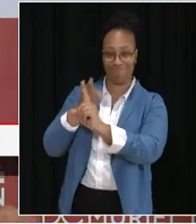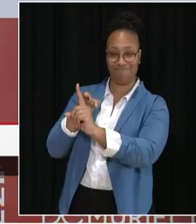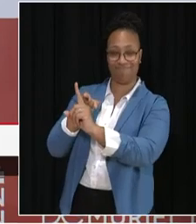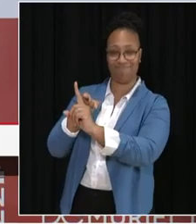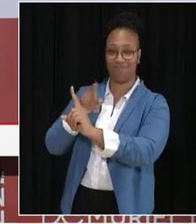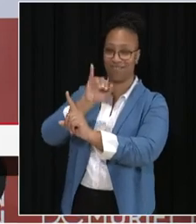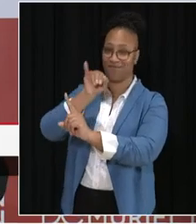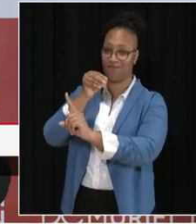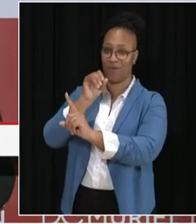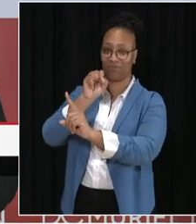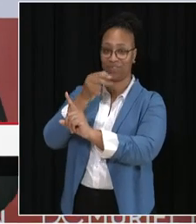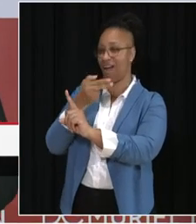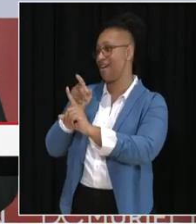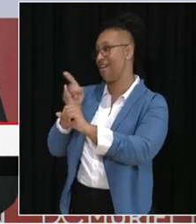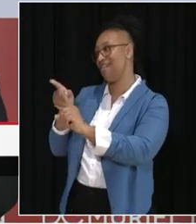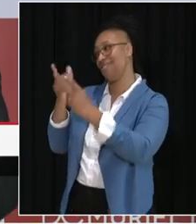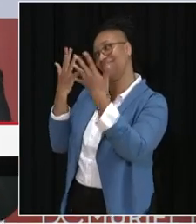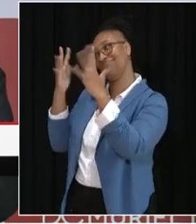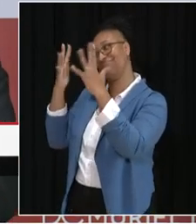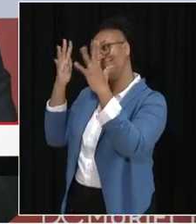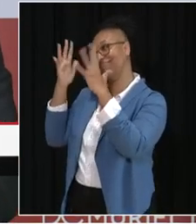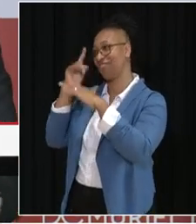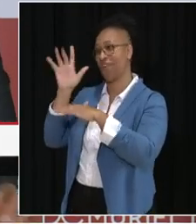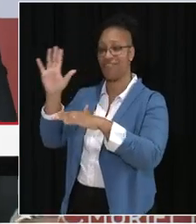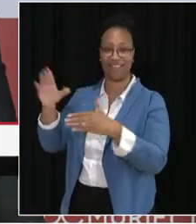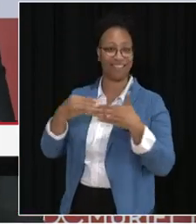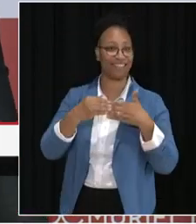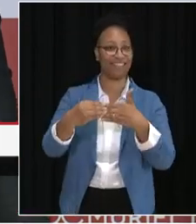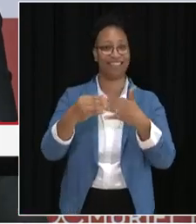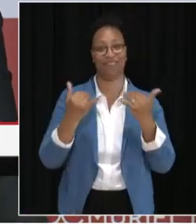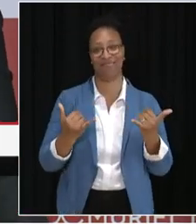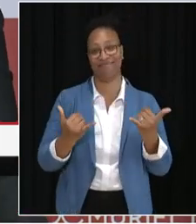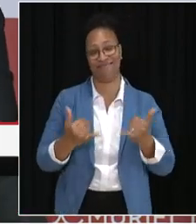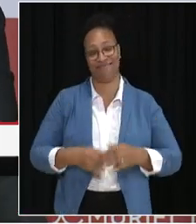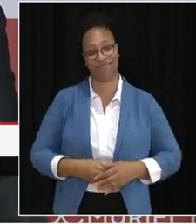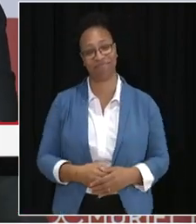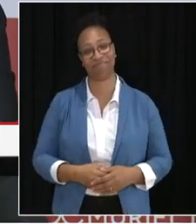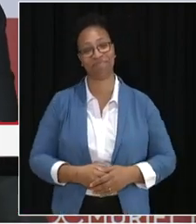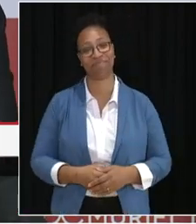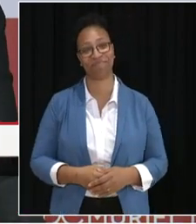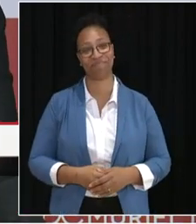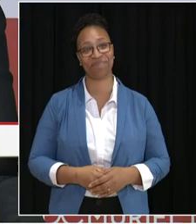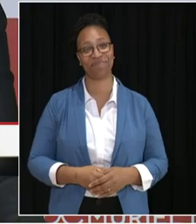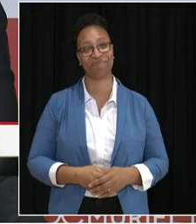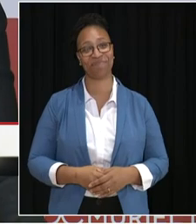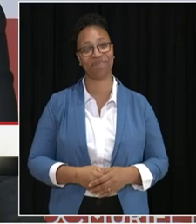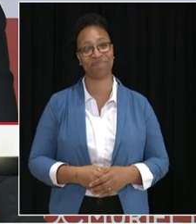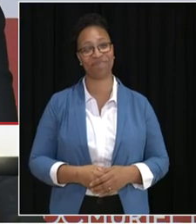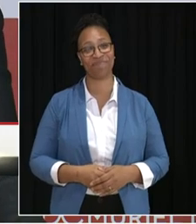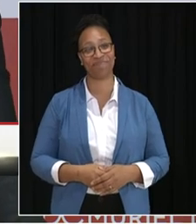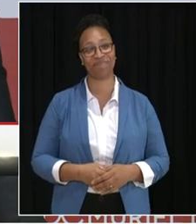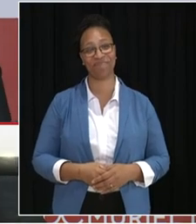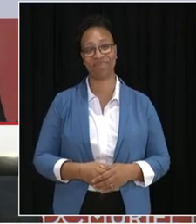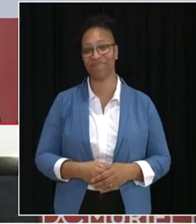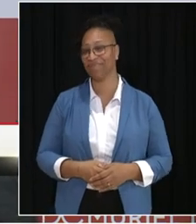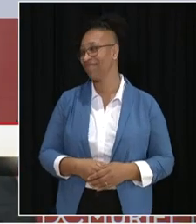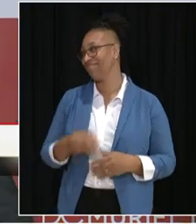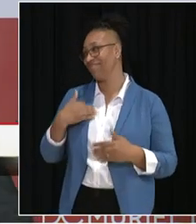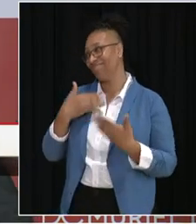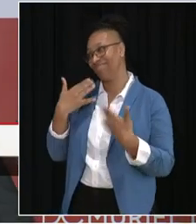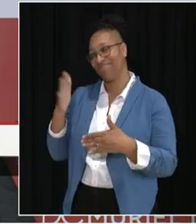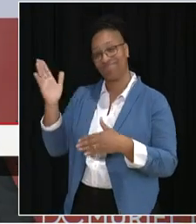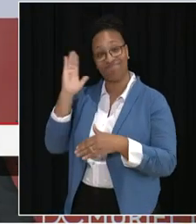phenomenal job. Love a blue suit. Did a great job. And, you know, I could go on and on